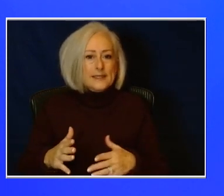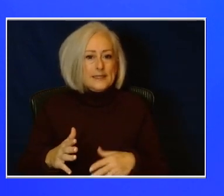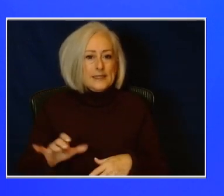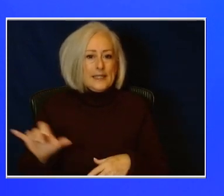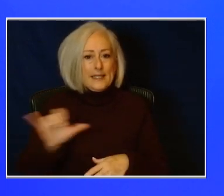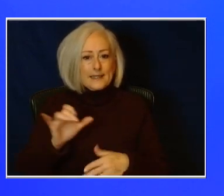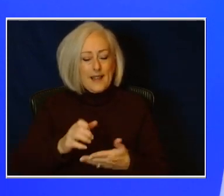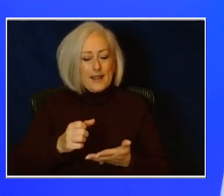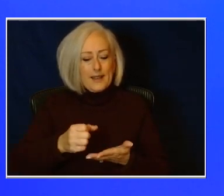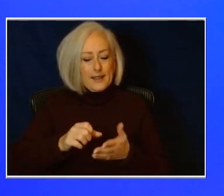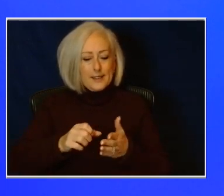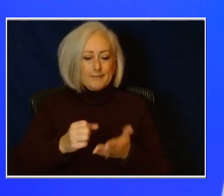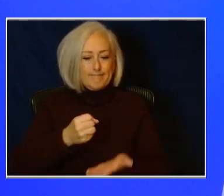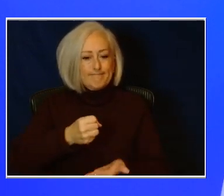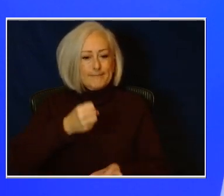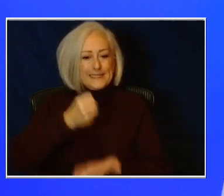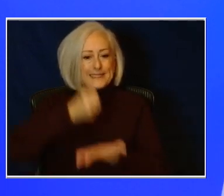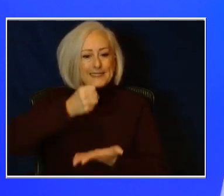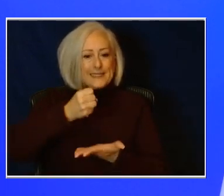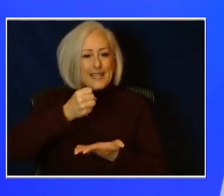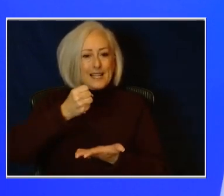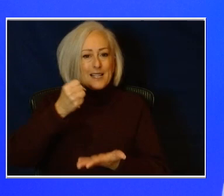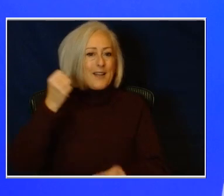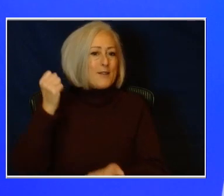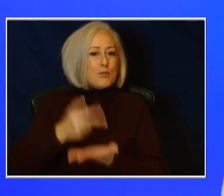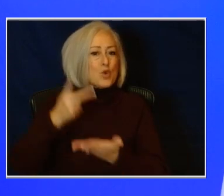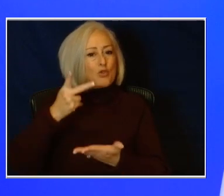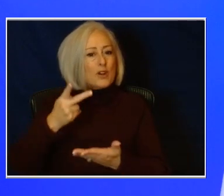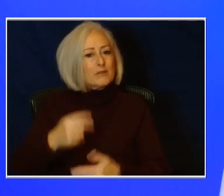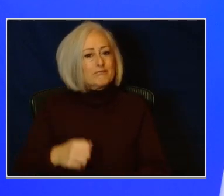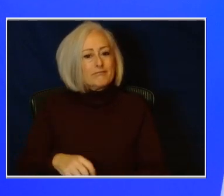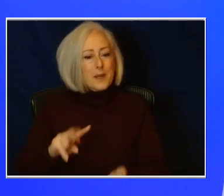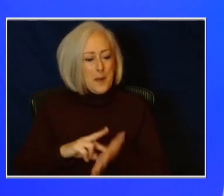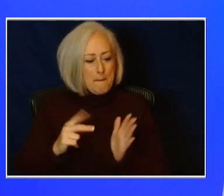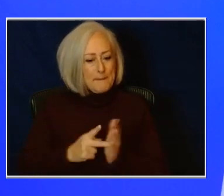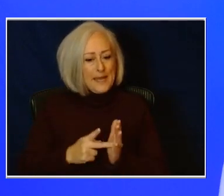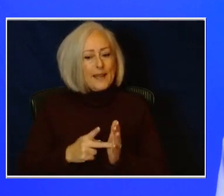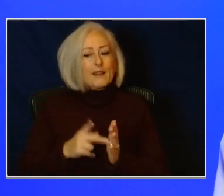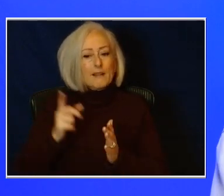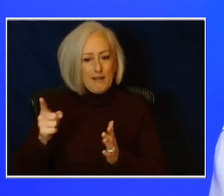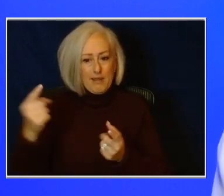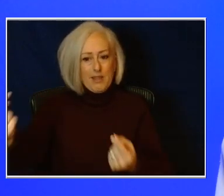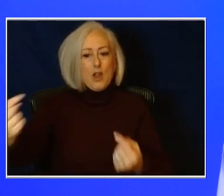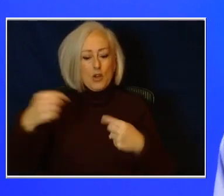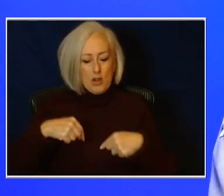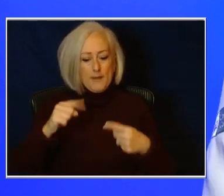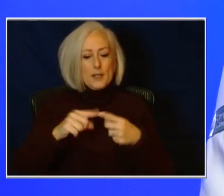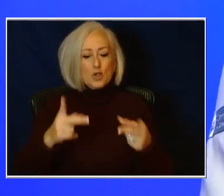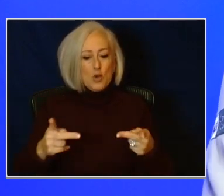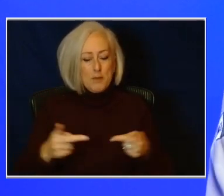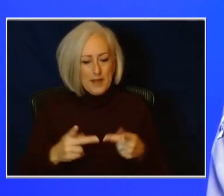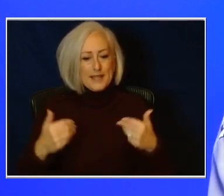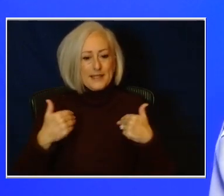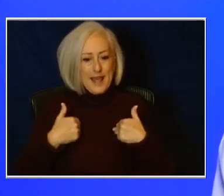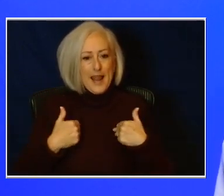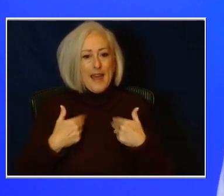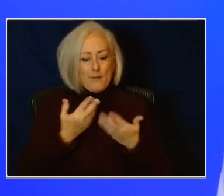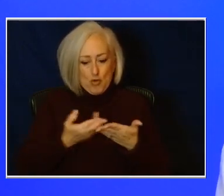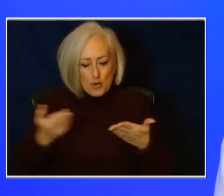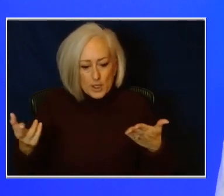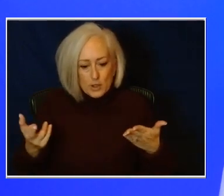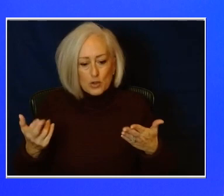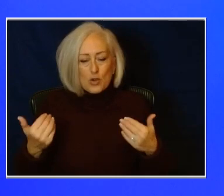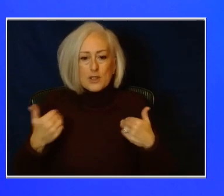of approval and an assurance to them that they're coming to a place that has the resources, that has the depth and